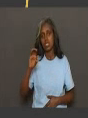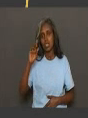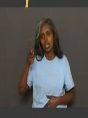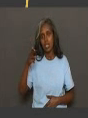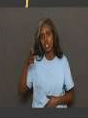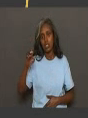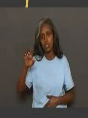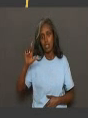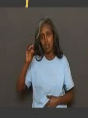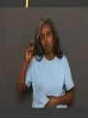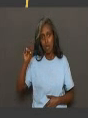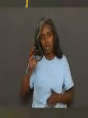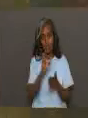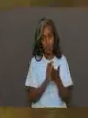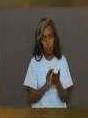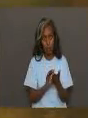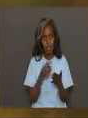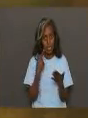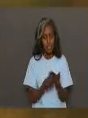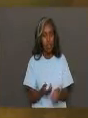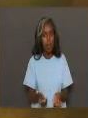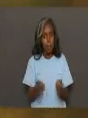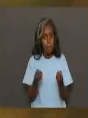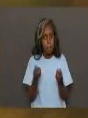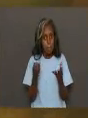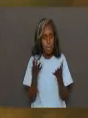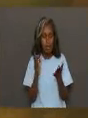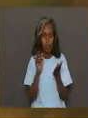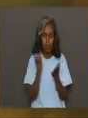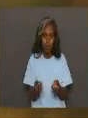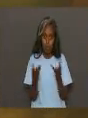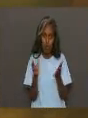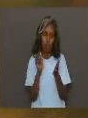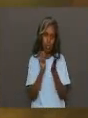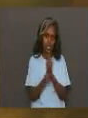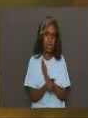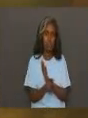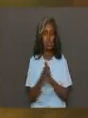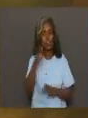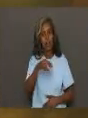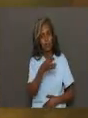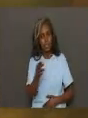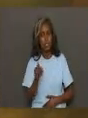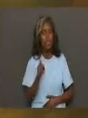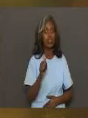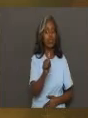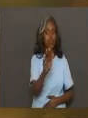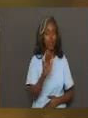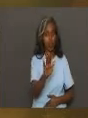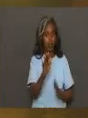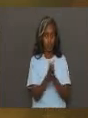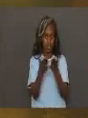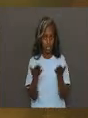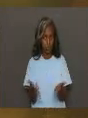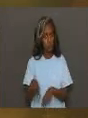row-reduced echelon form. There are many more examples of matrices in your